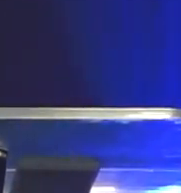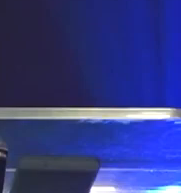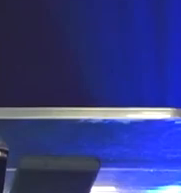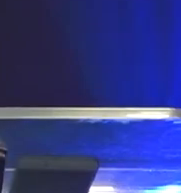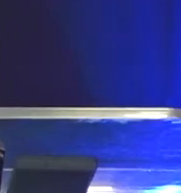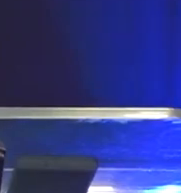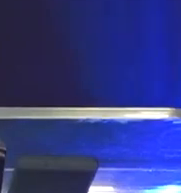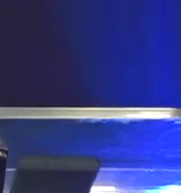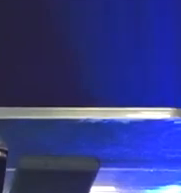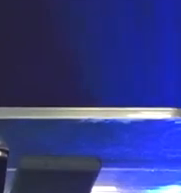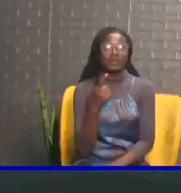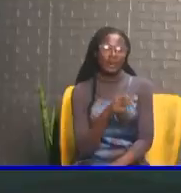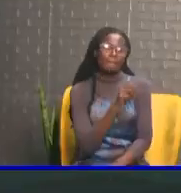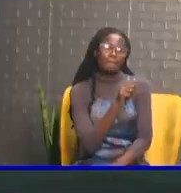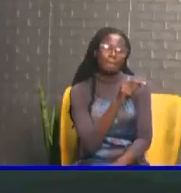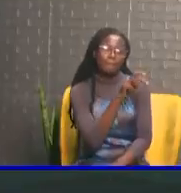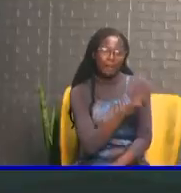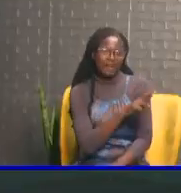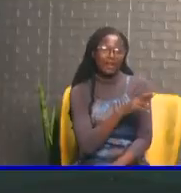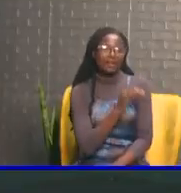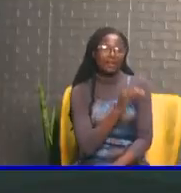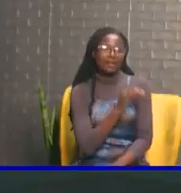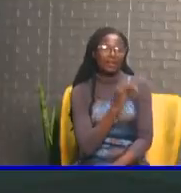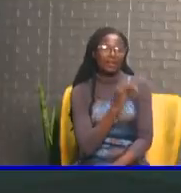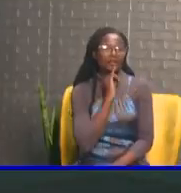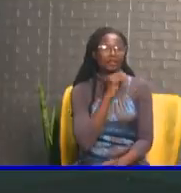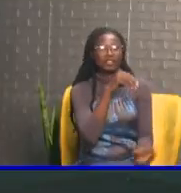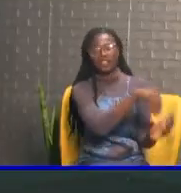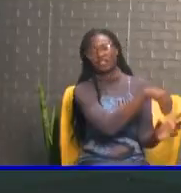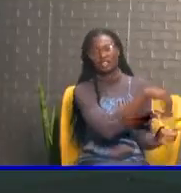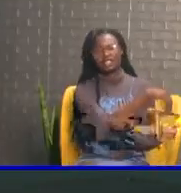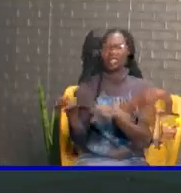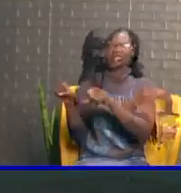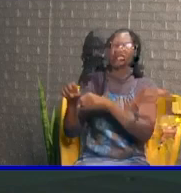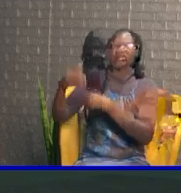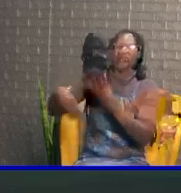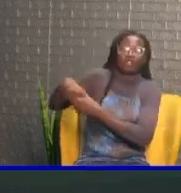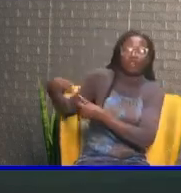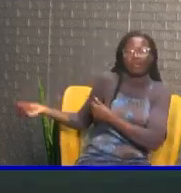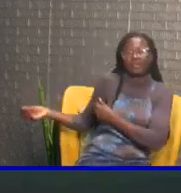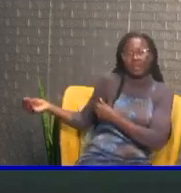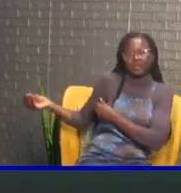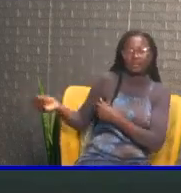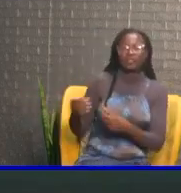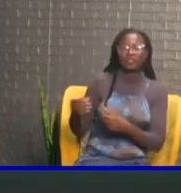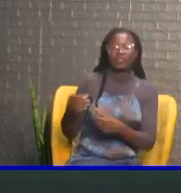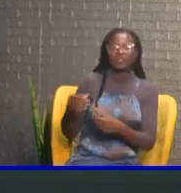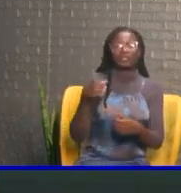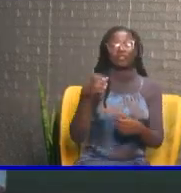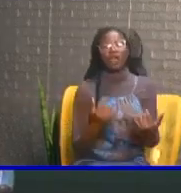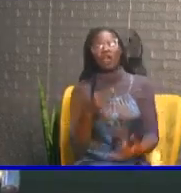The manna is where? Inside. Hebrews chapter 9, verse 2 and verse 4. Verse 9, 2